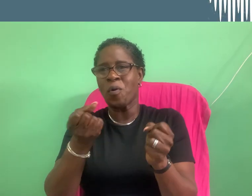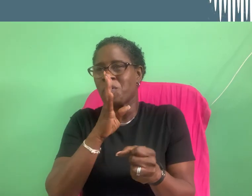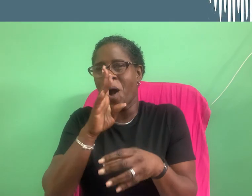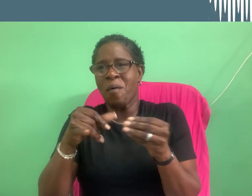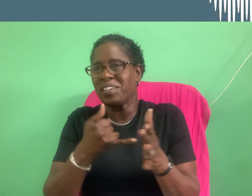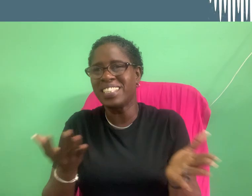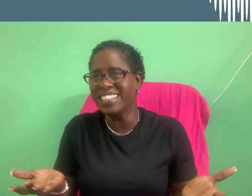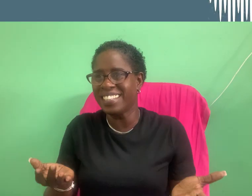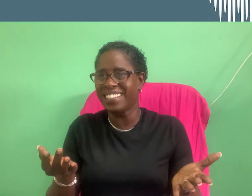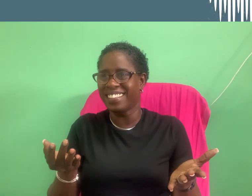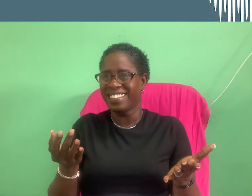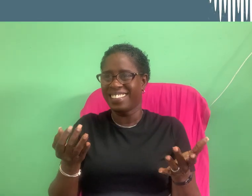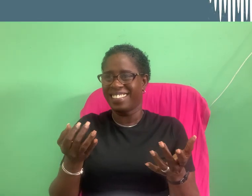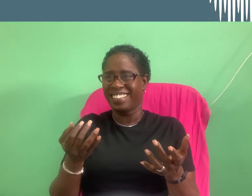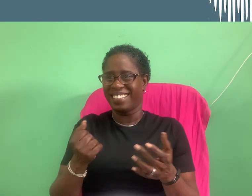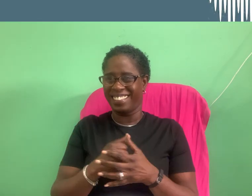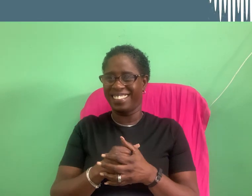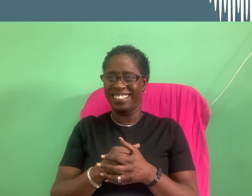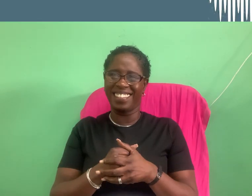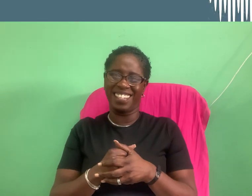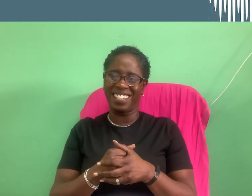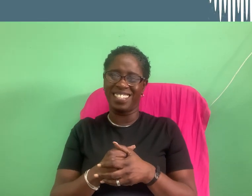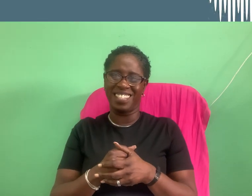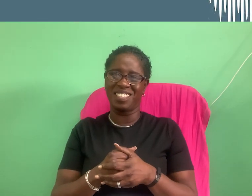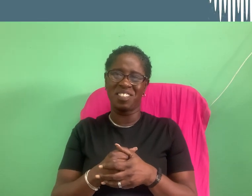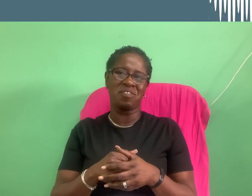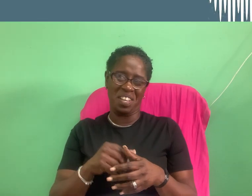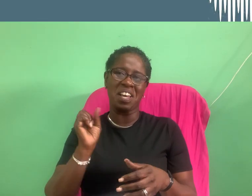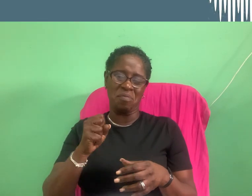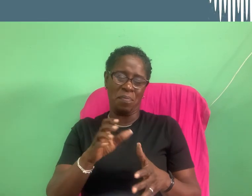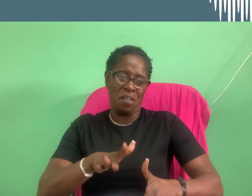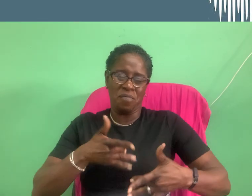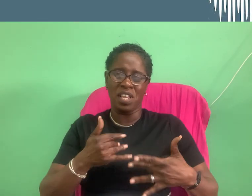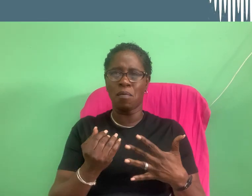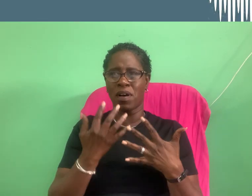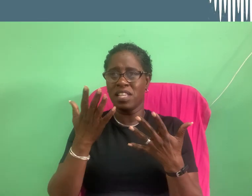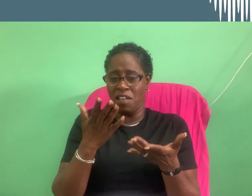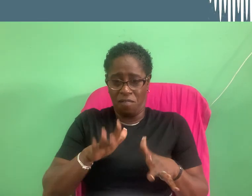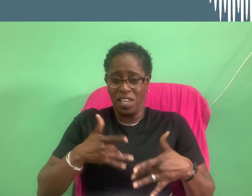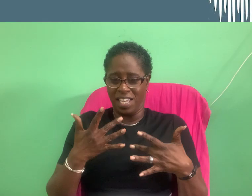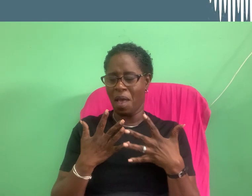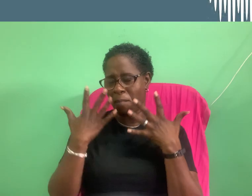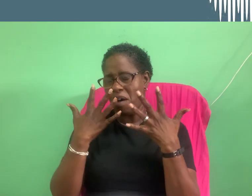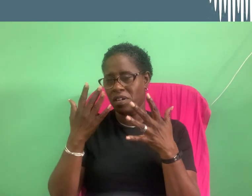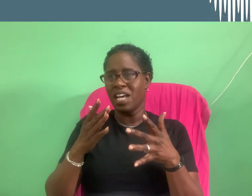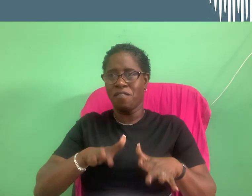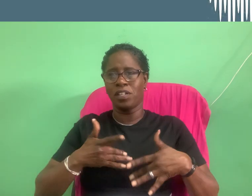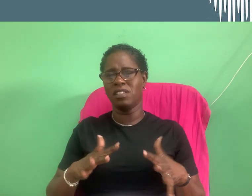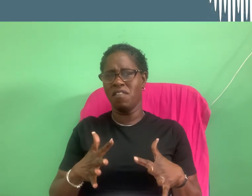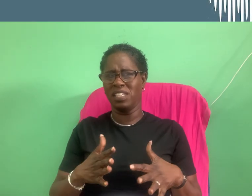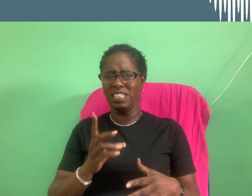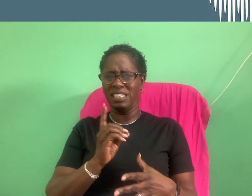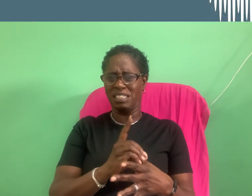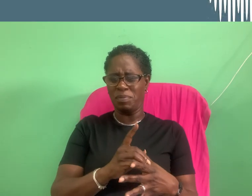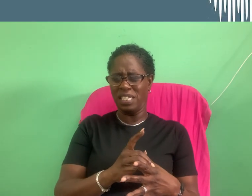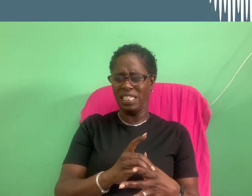say, this is speaking from the Western kind of culture of being really nervous to talk about things like disability in